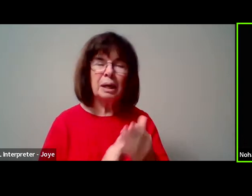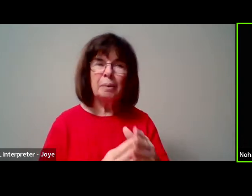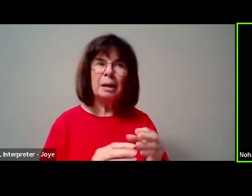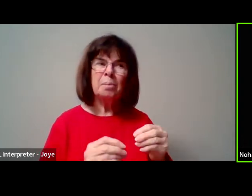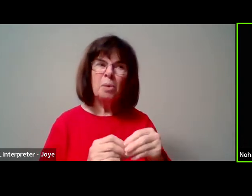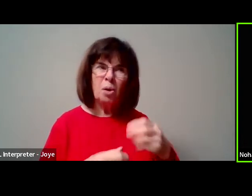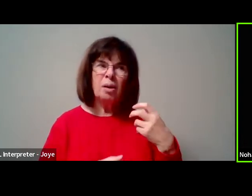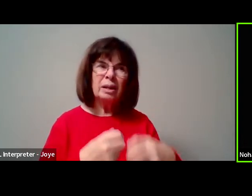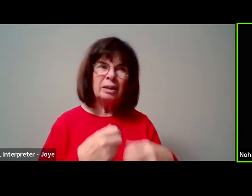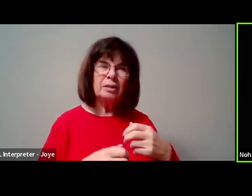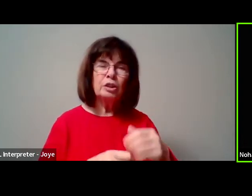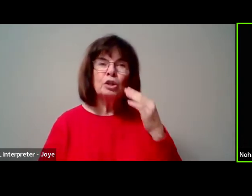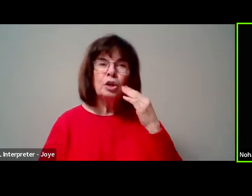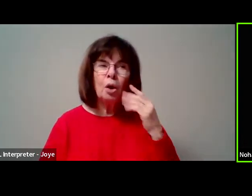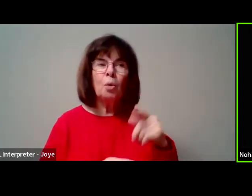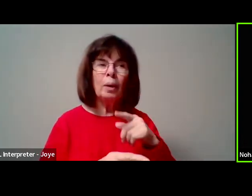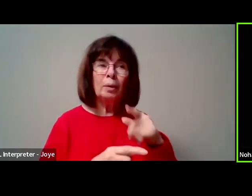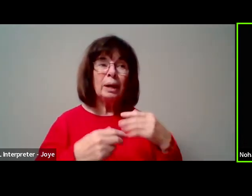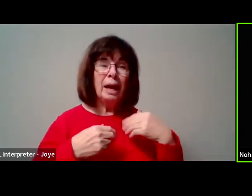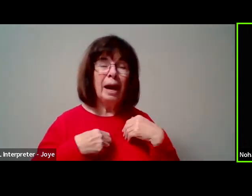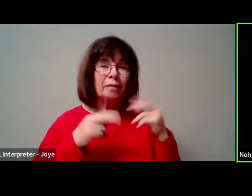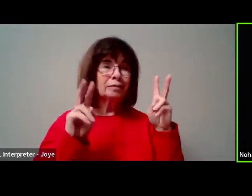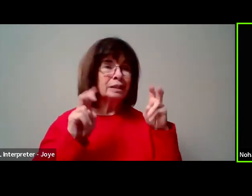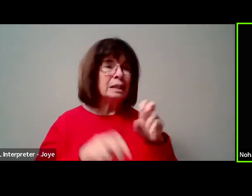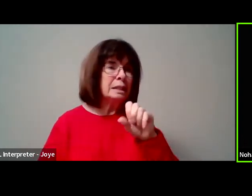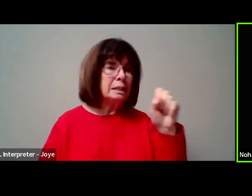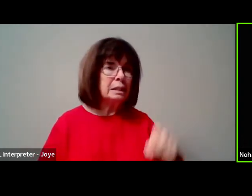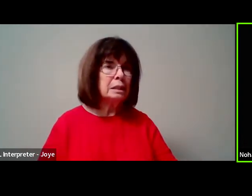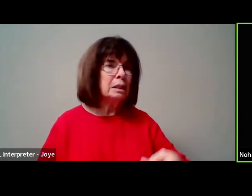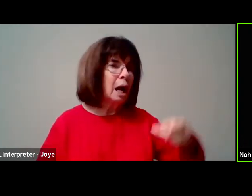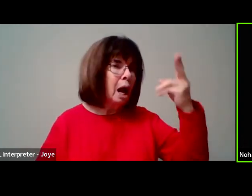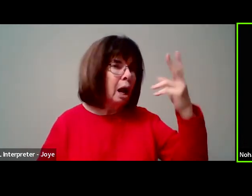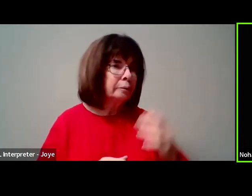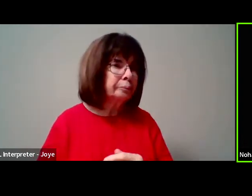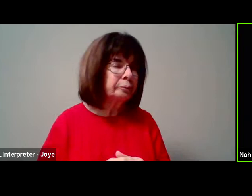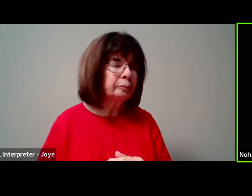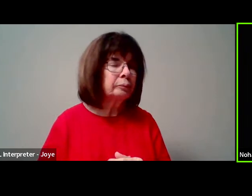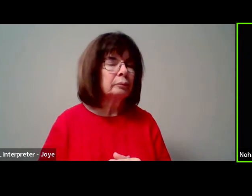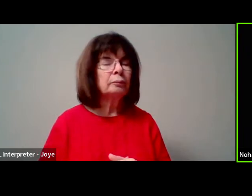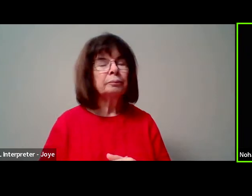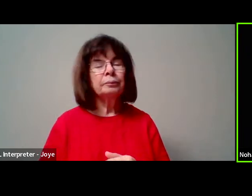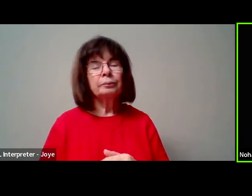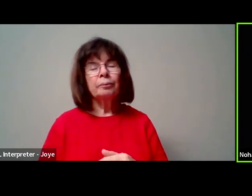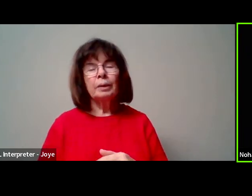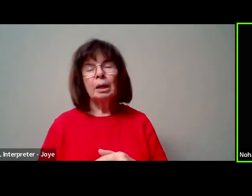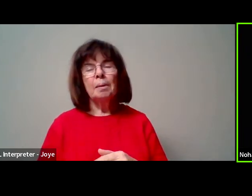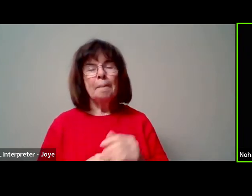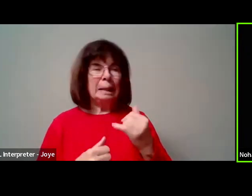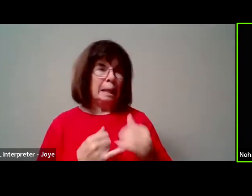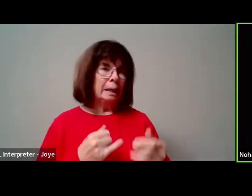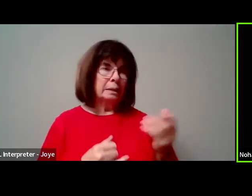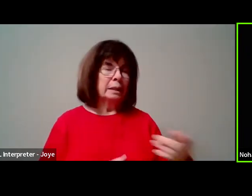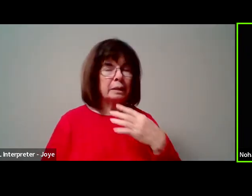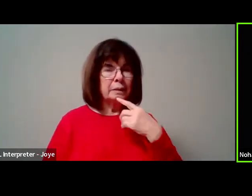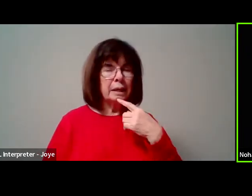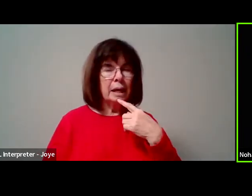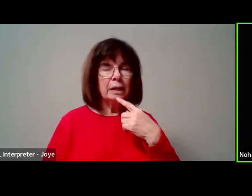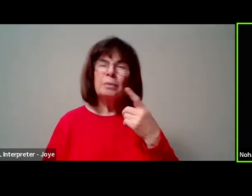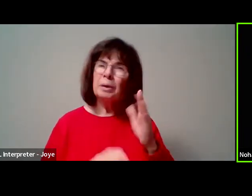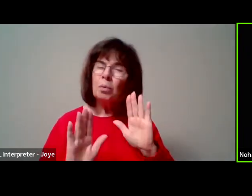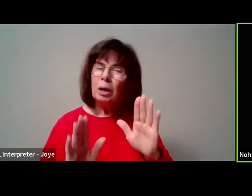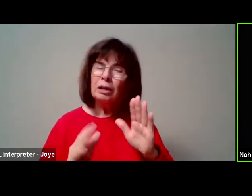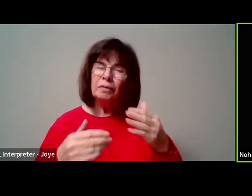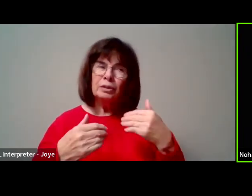actually know when we're in those seasons or not. So I guess that would be my last thing I'll say, is that it would be great if there was a way